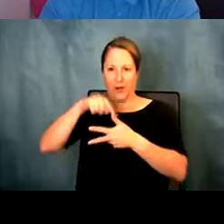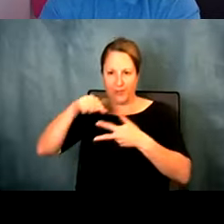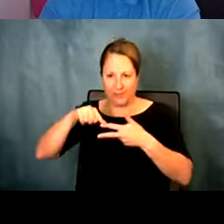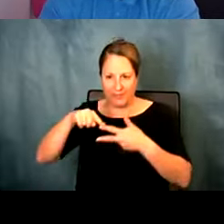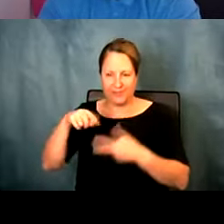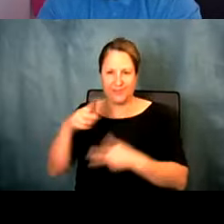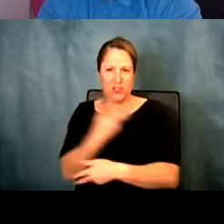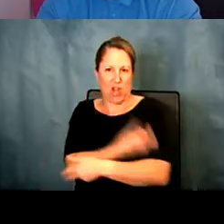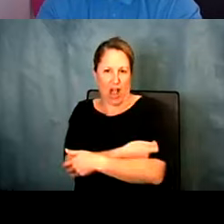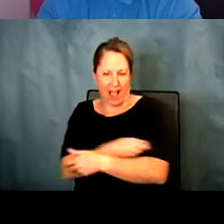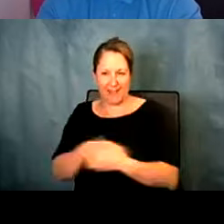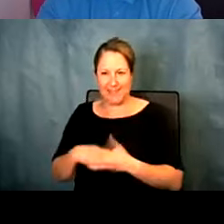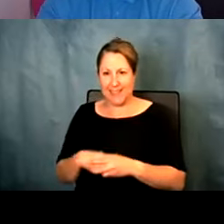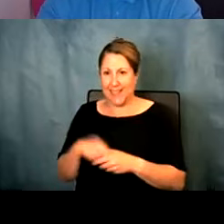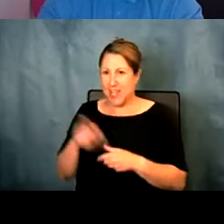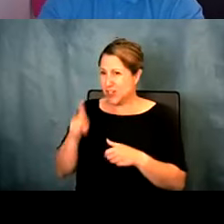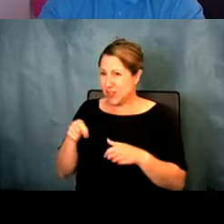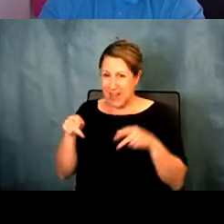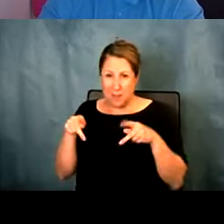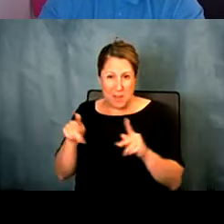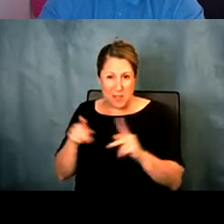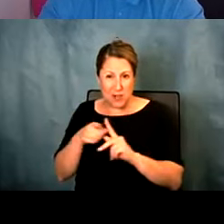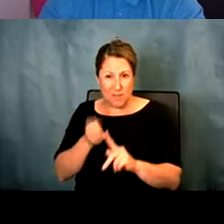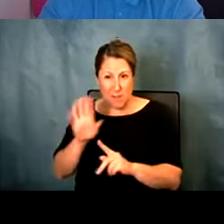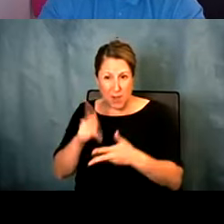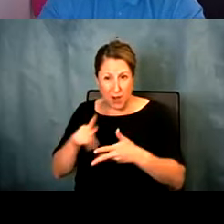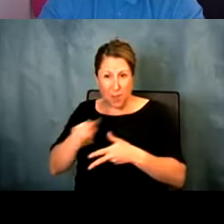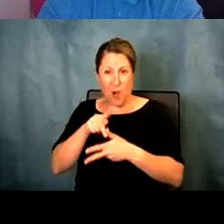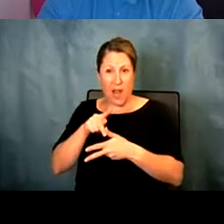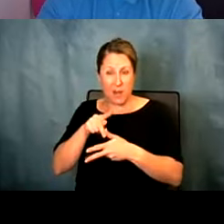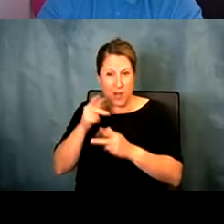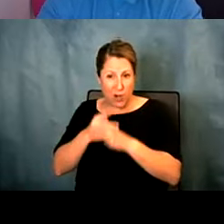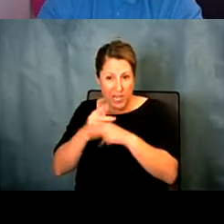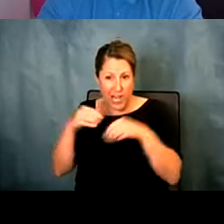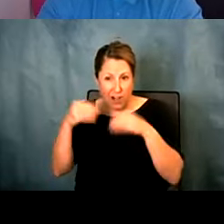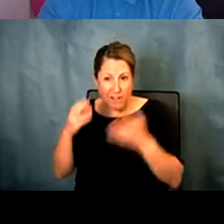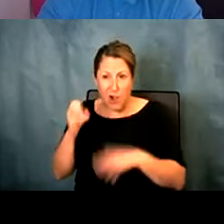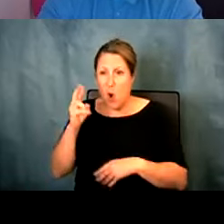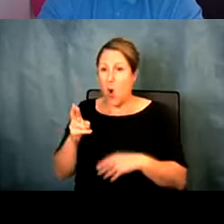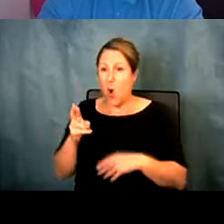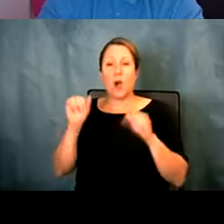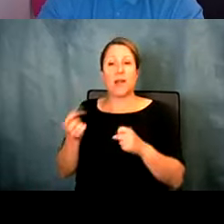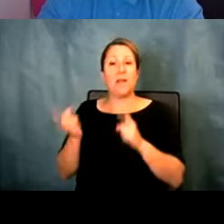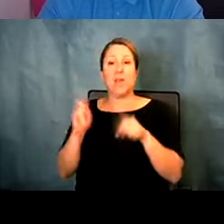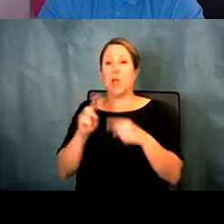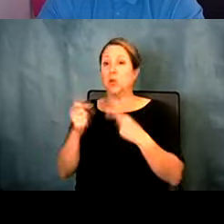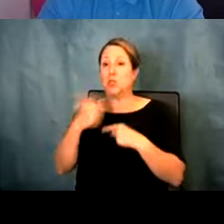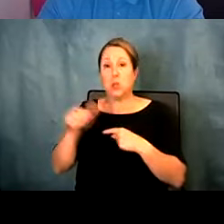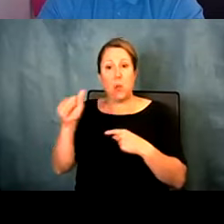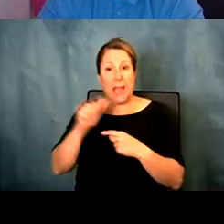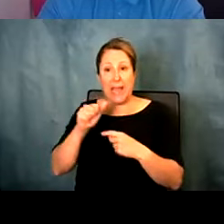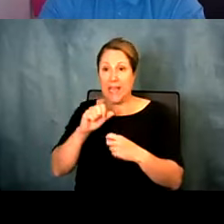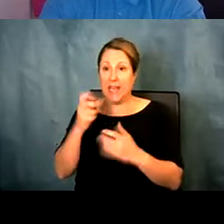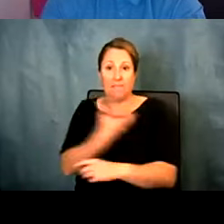is the public, as public, are they able just to go in and get any COVID information